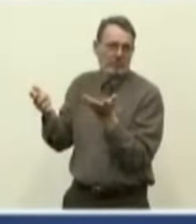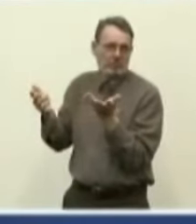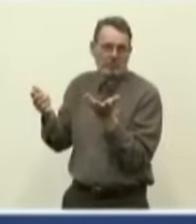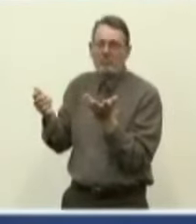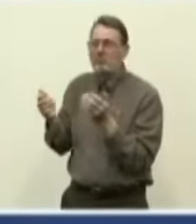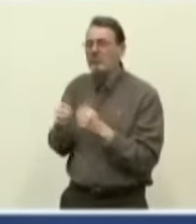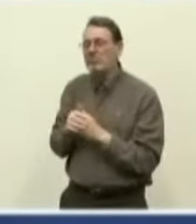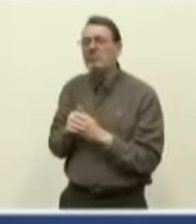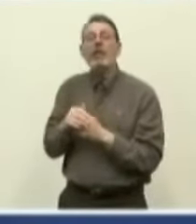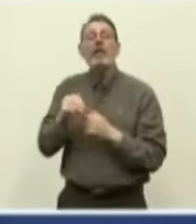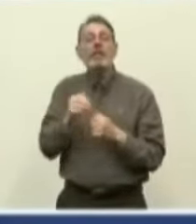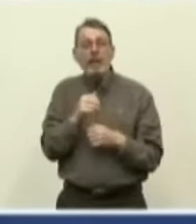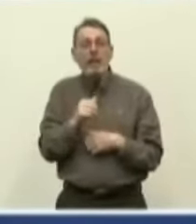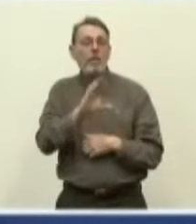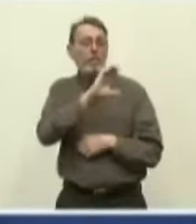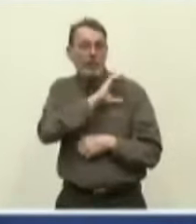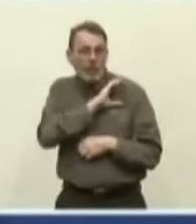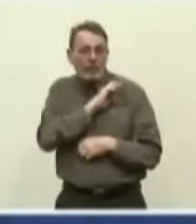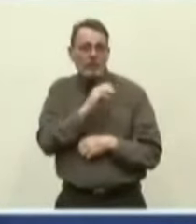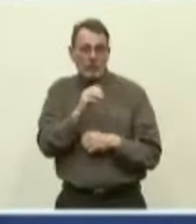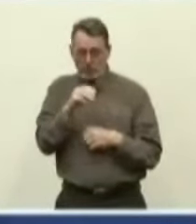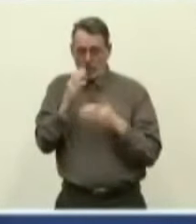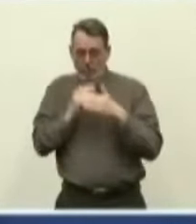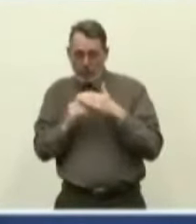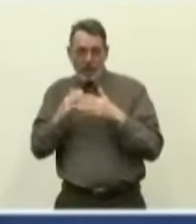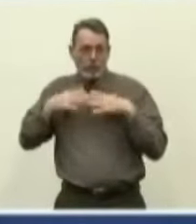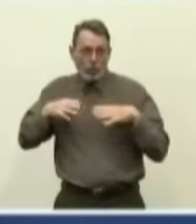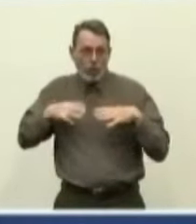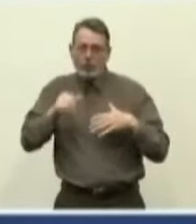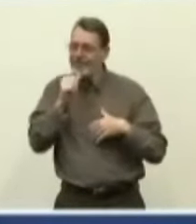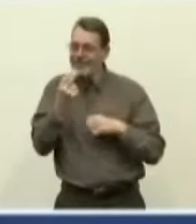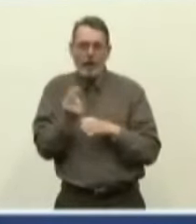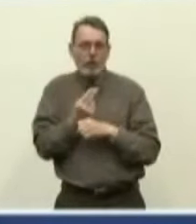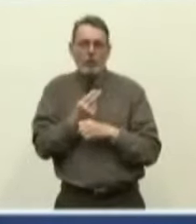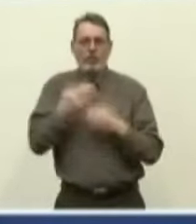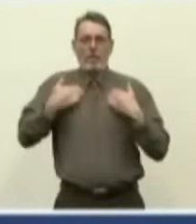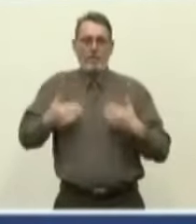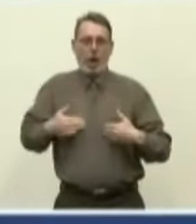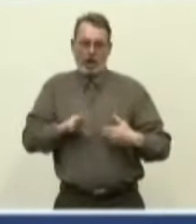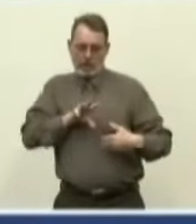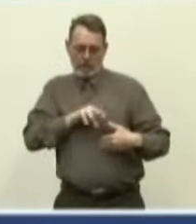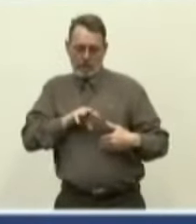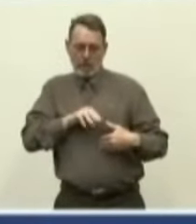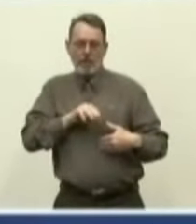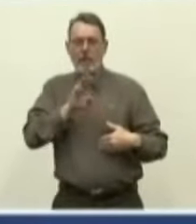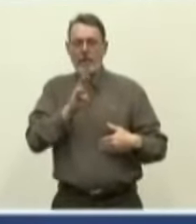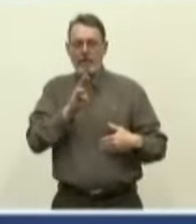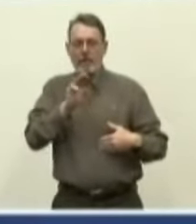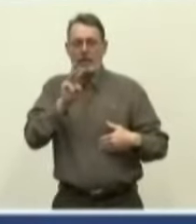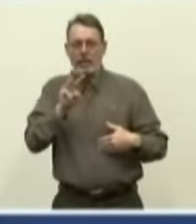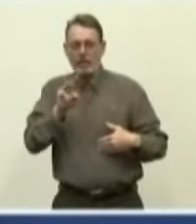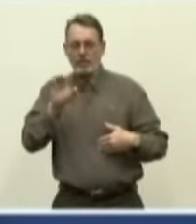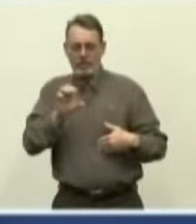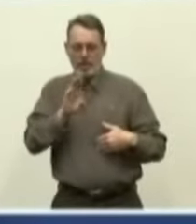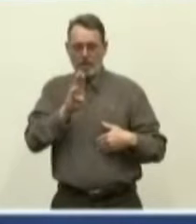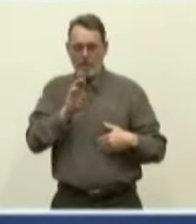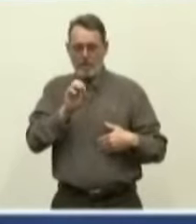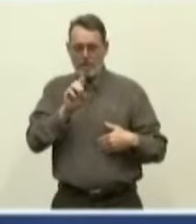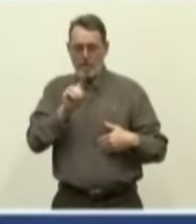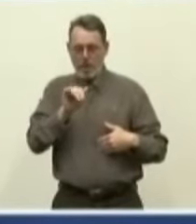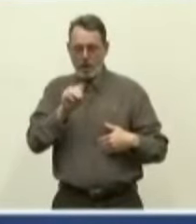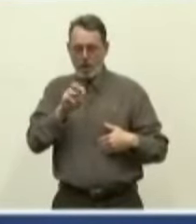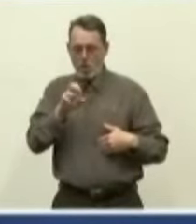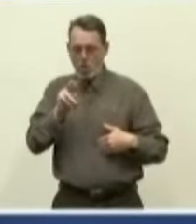The plainclothes officers involved in this incident were not wearing body-worn cameras, often referred to as BWCs. Current